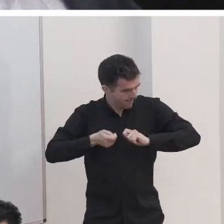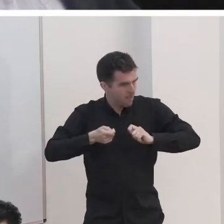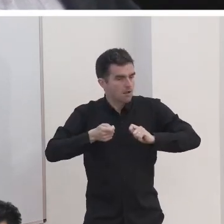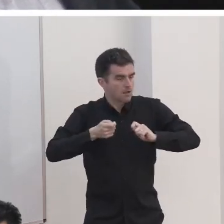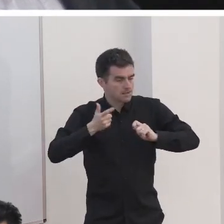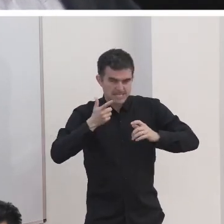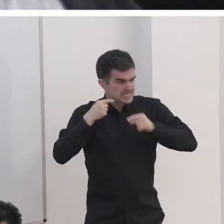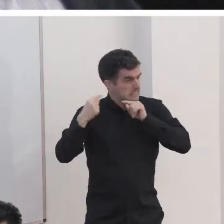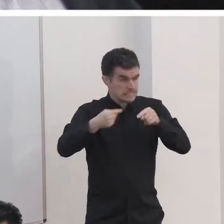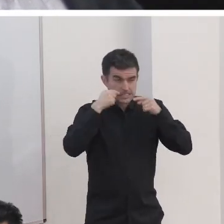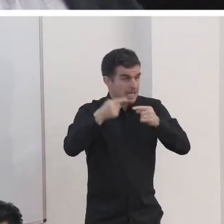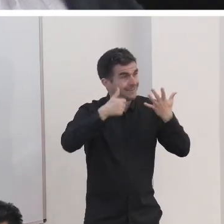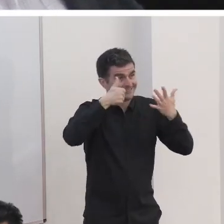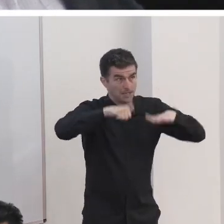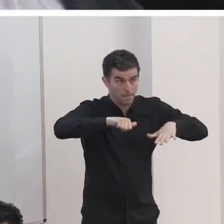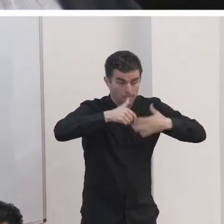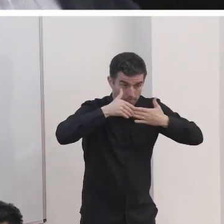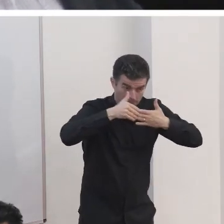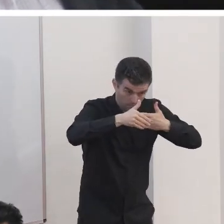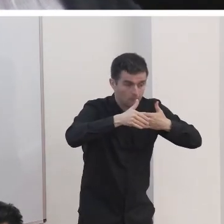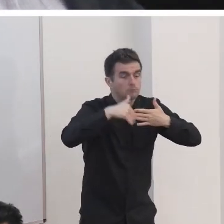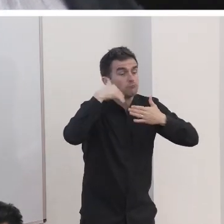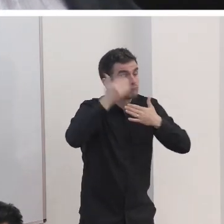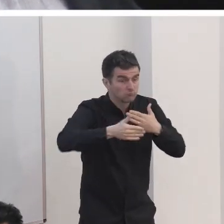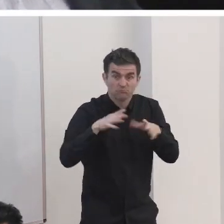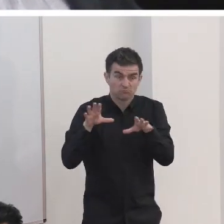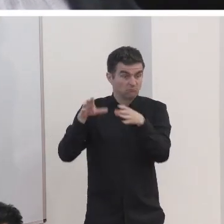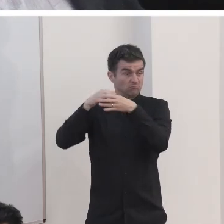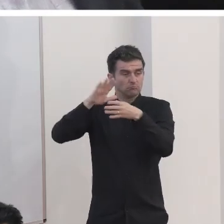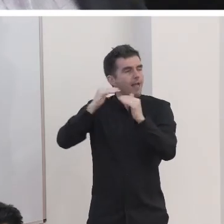simple. And today, these guys are practicing as lawyers in Sierra Leone.